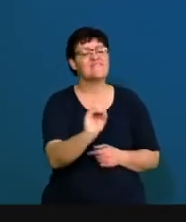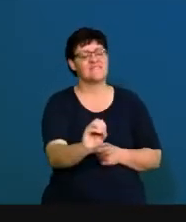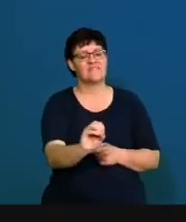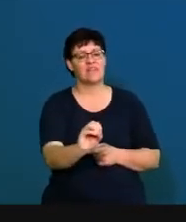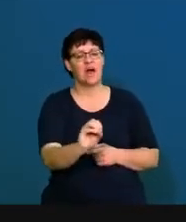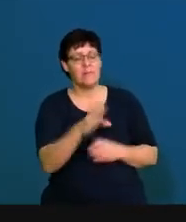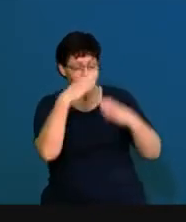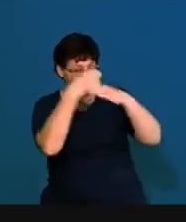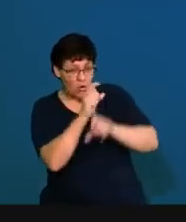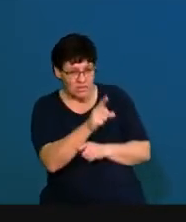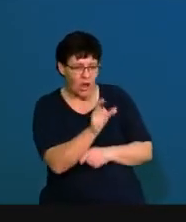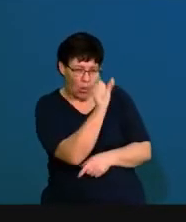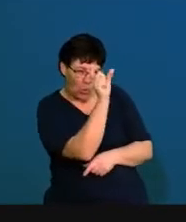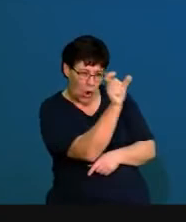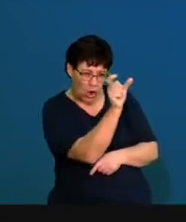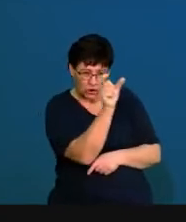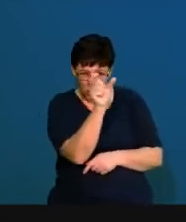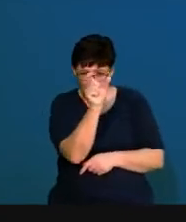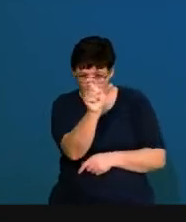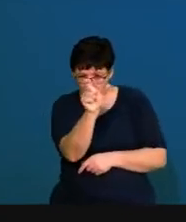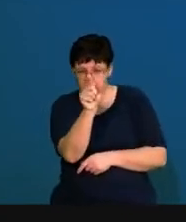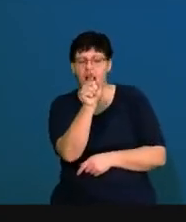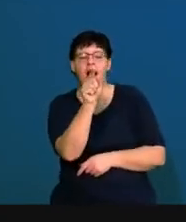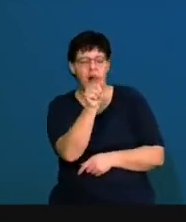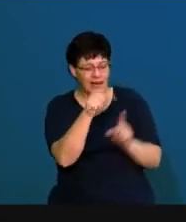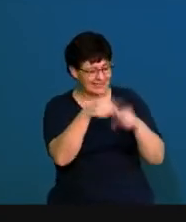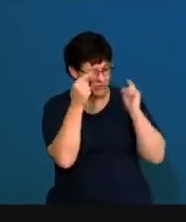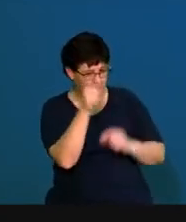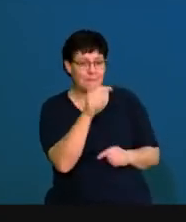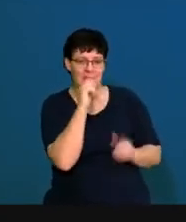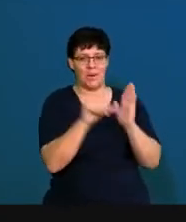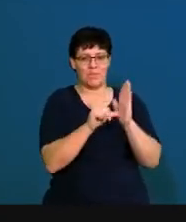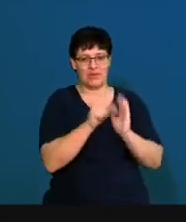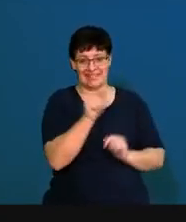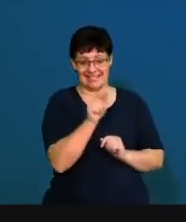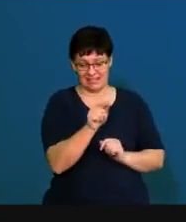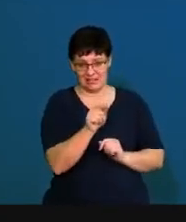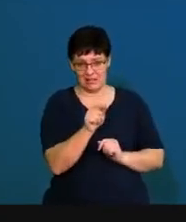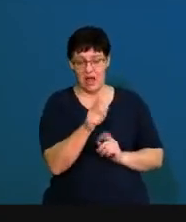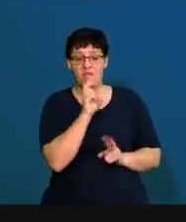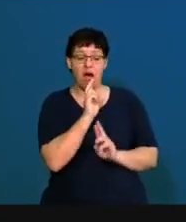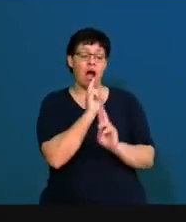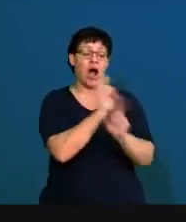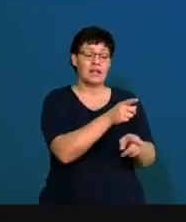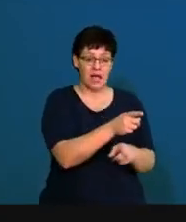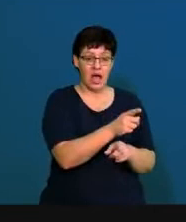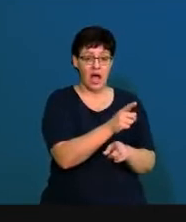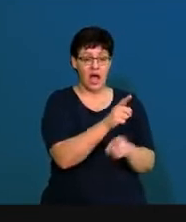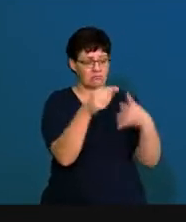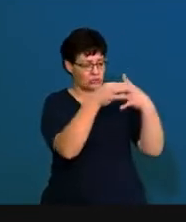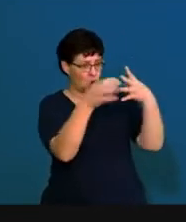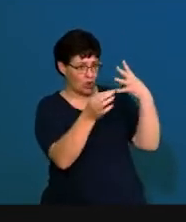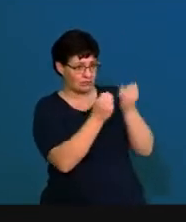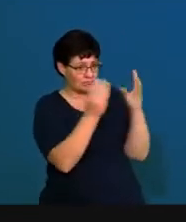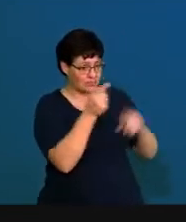on words or terms that have been written differently, okay? So once you respond to the multiple choice, read the